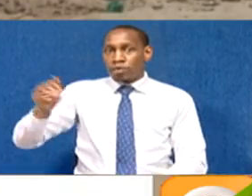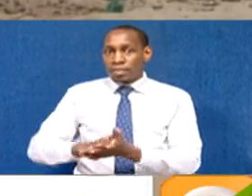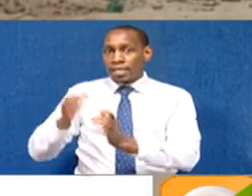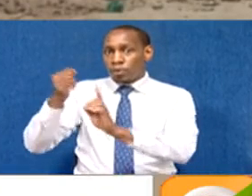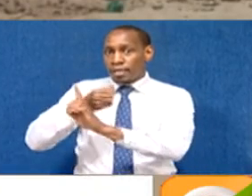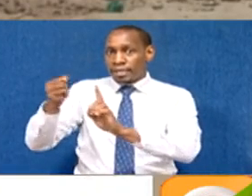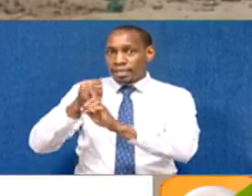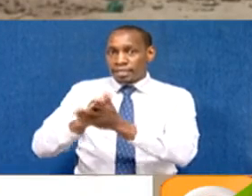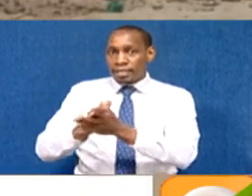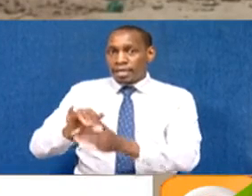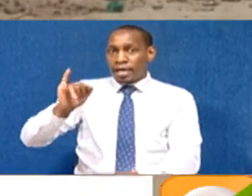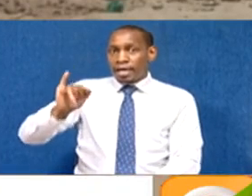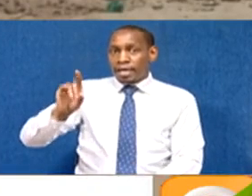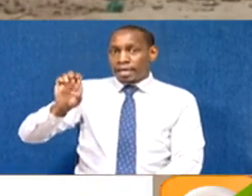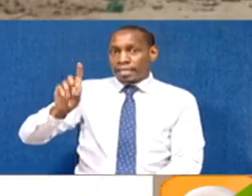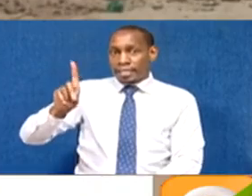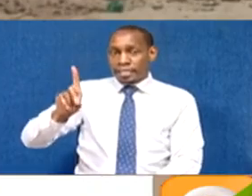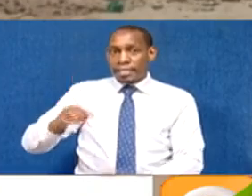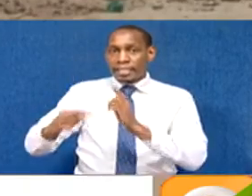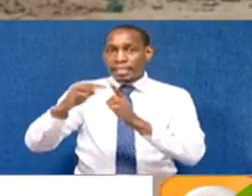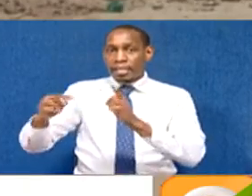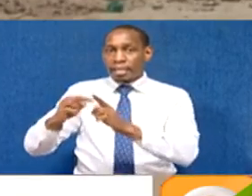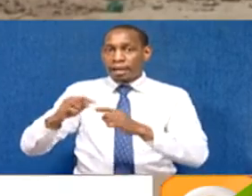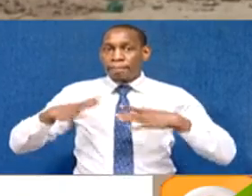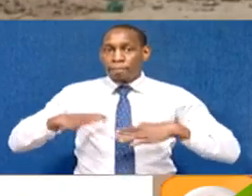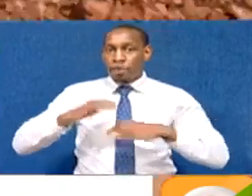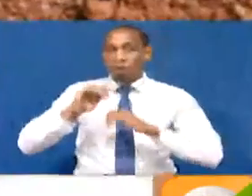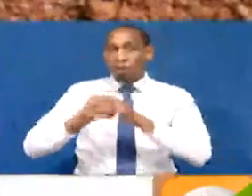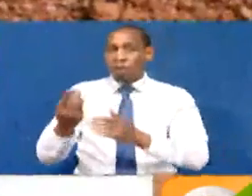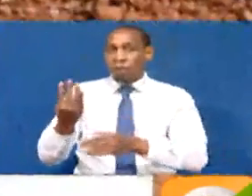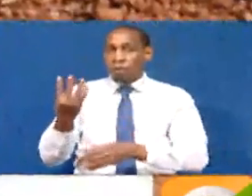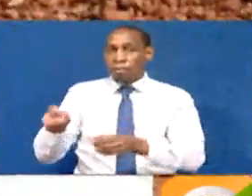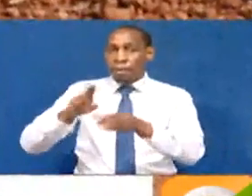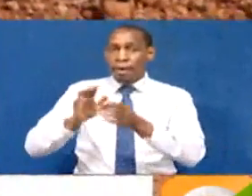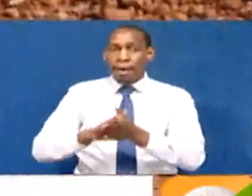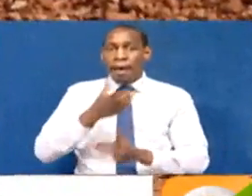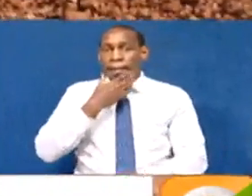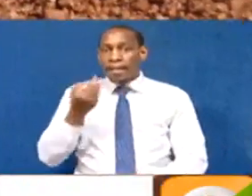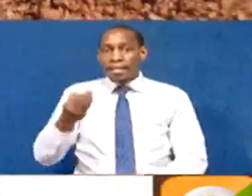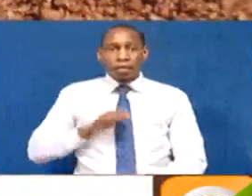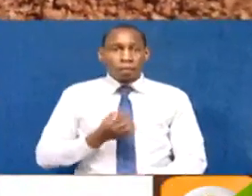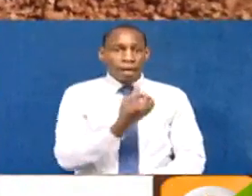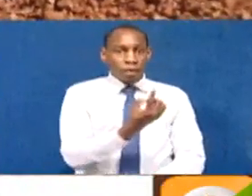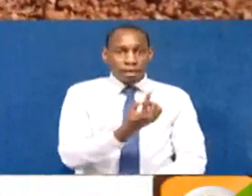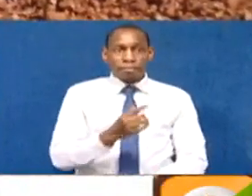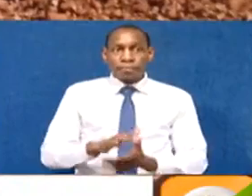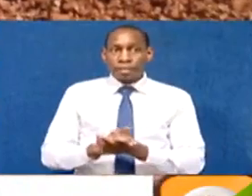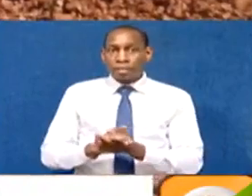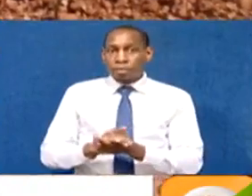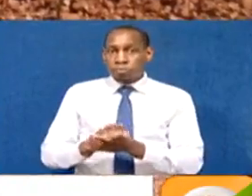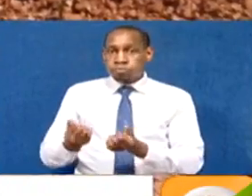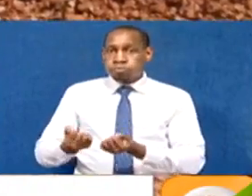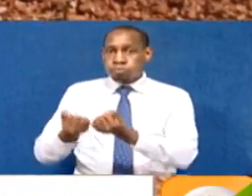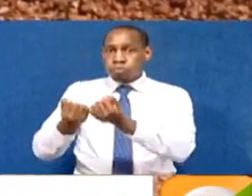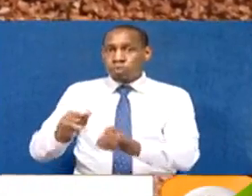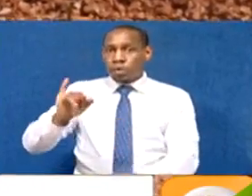struck by an improvised explosive device, killing all four on board. The four, three men and a woman, encountered the IED